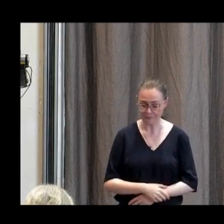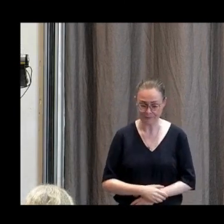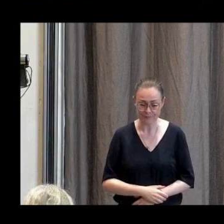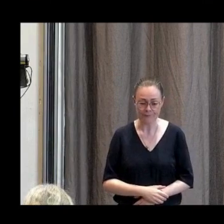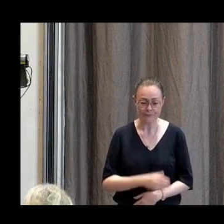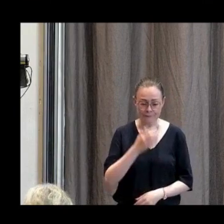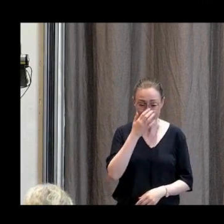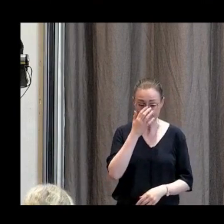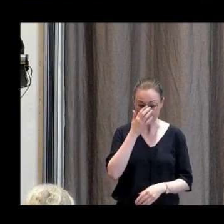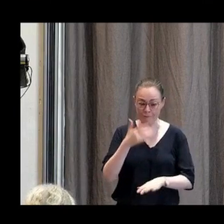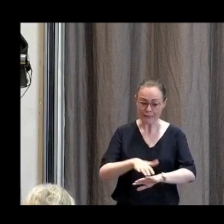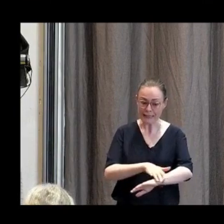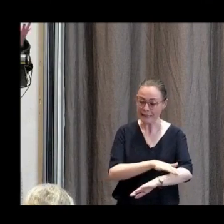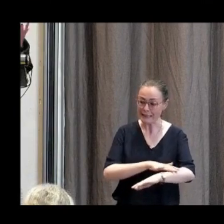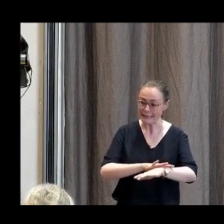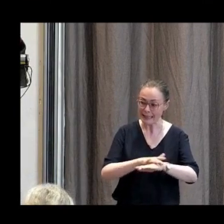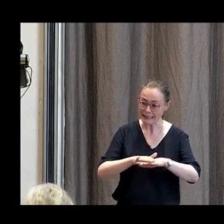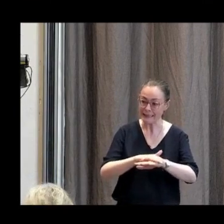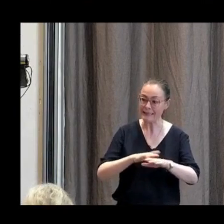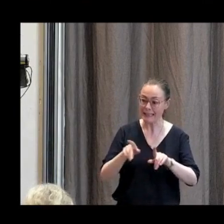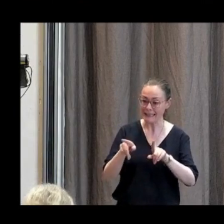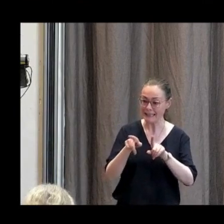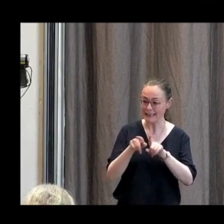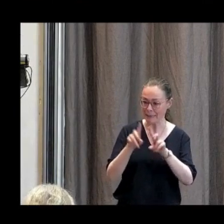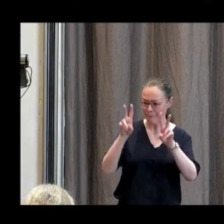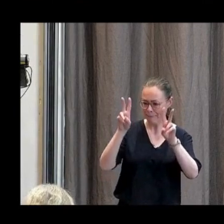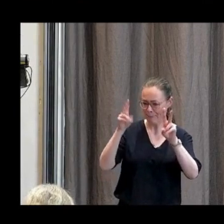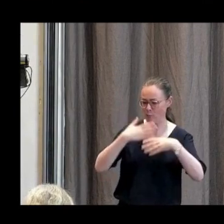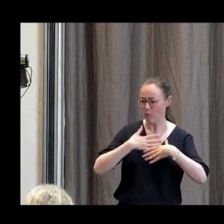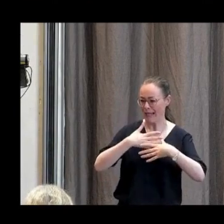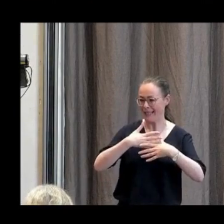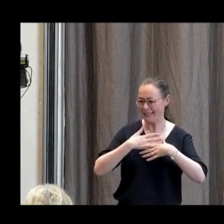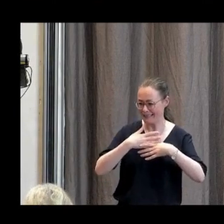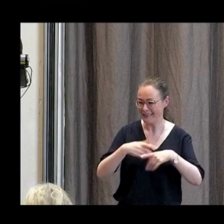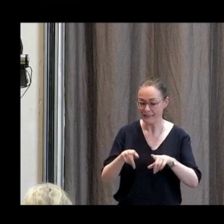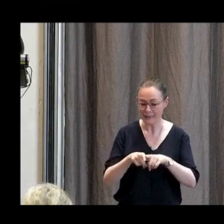So our skin indeed also, inverted commas, breathes. And this